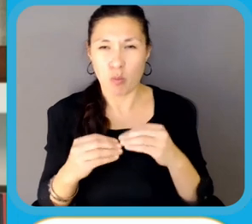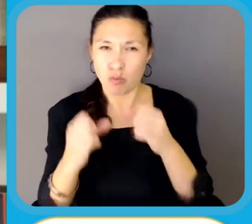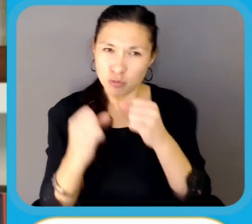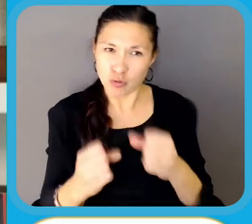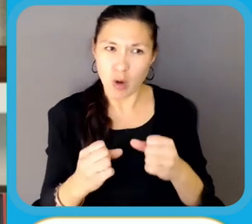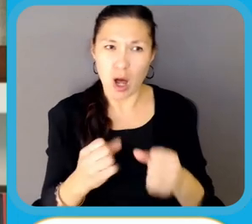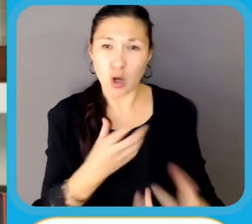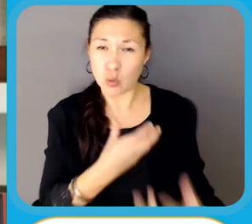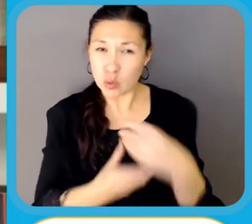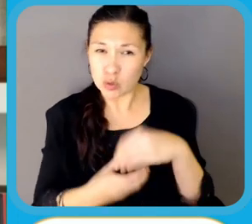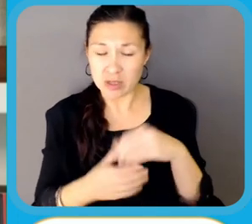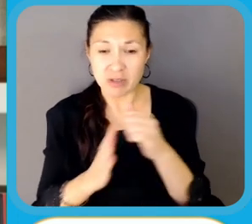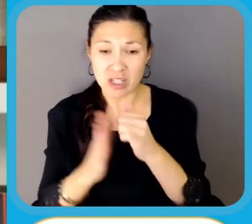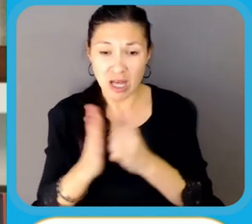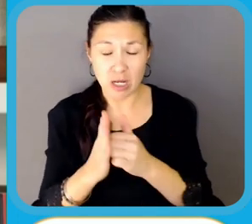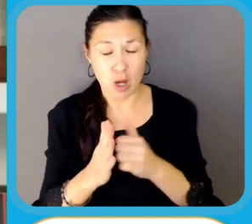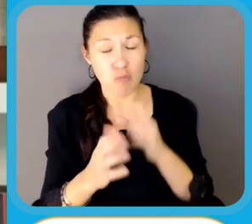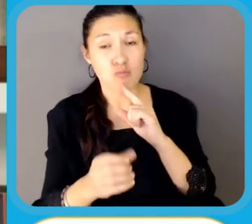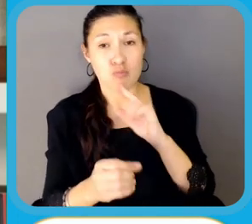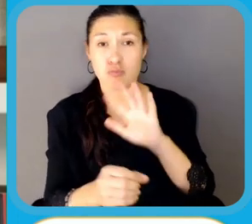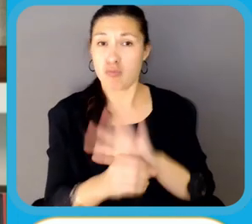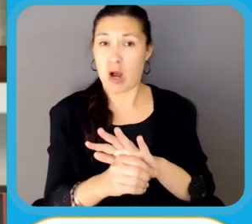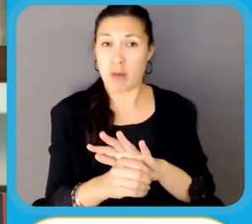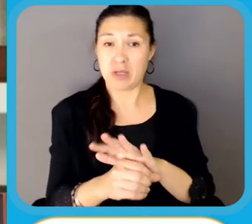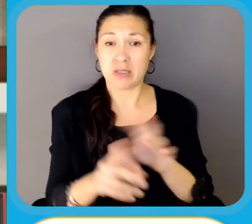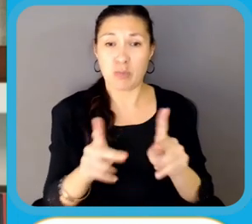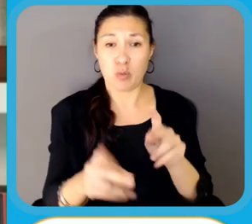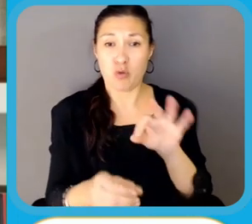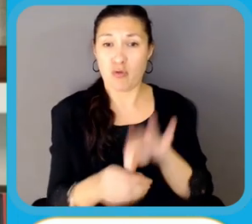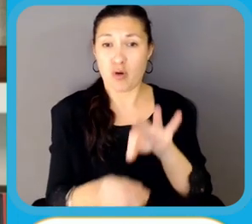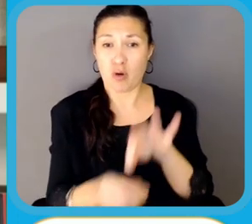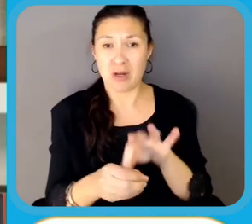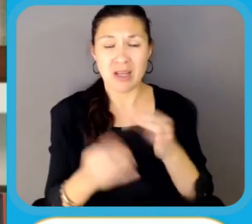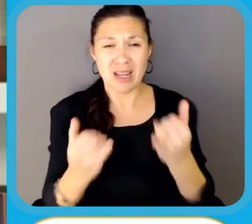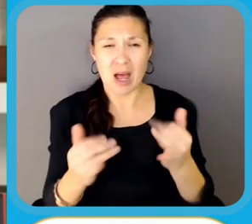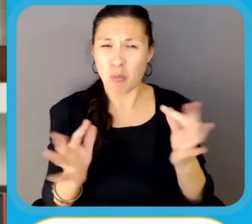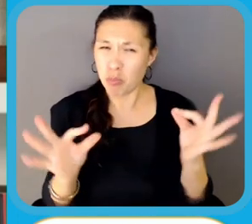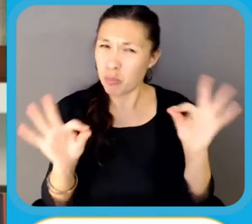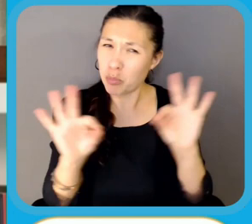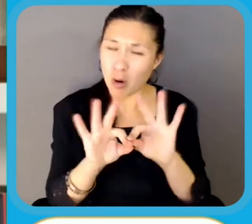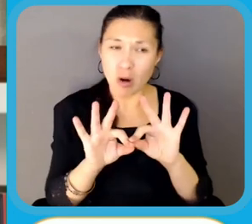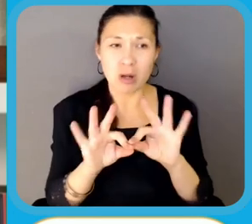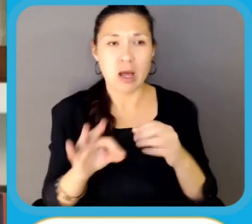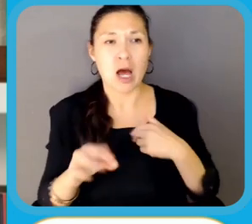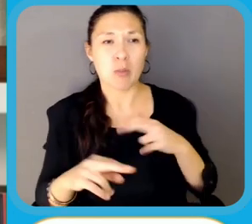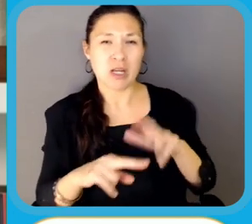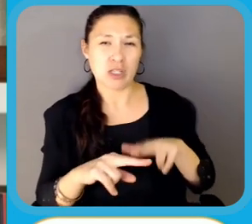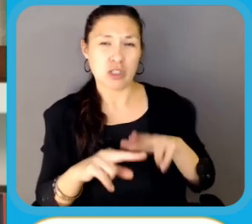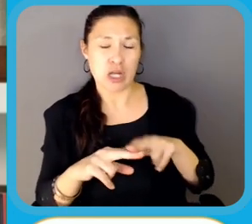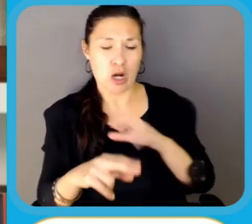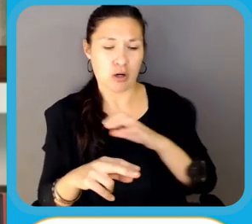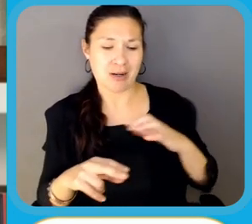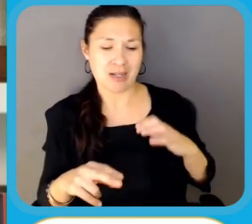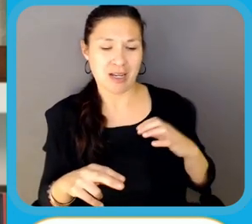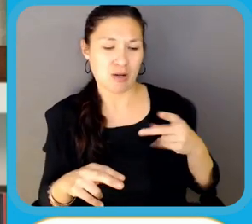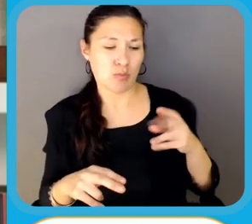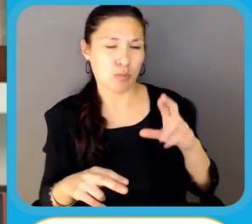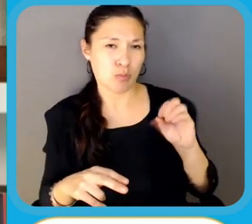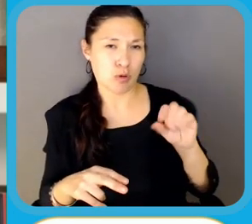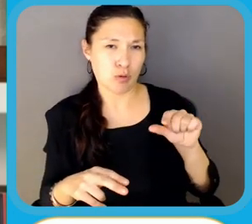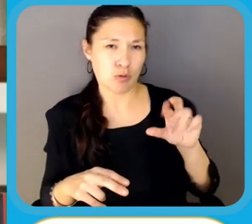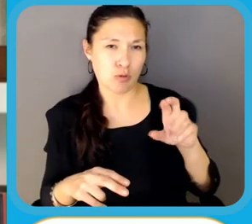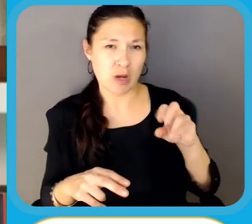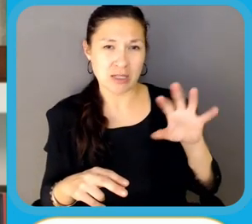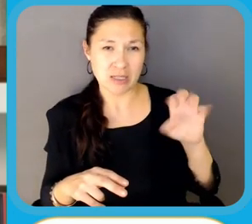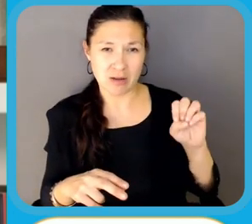to voters, and it has never been more urgent. As chair of the Congressional Progressive Caucus, I'm honored to